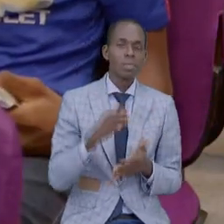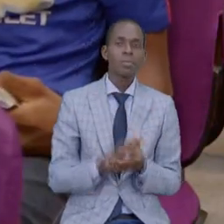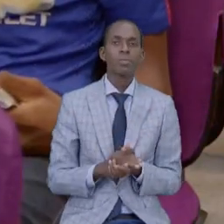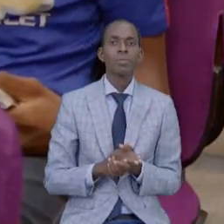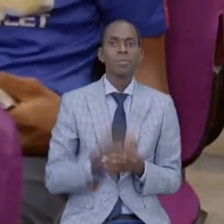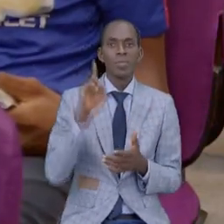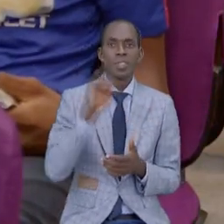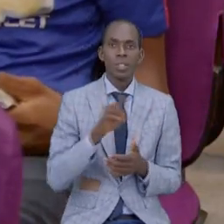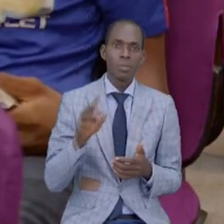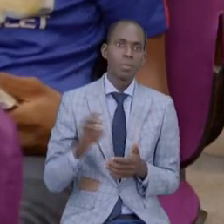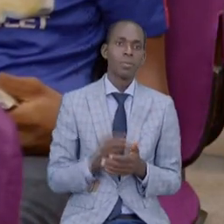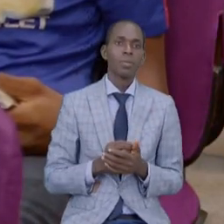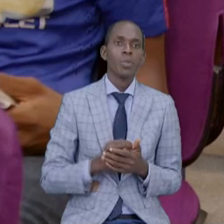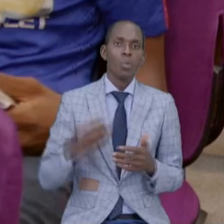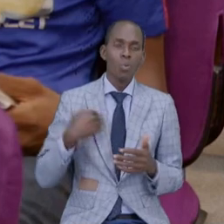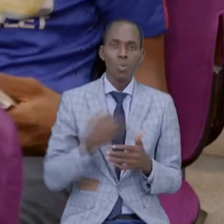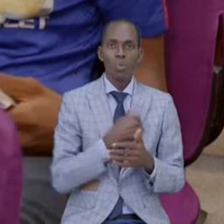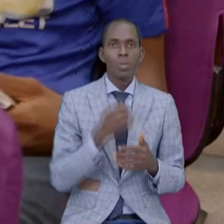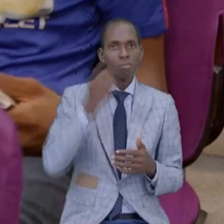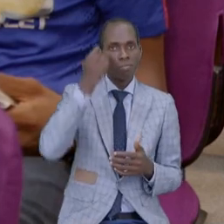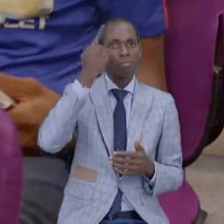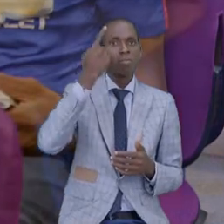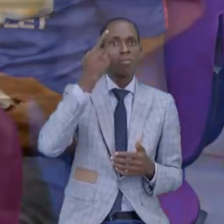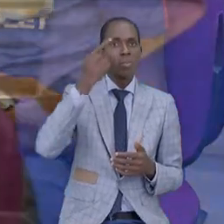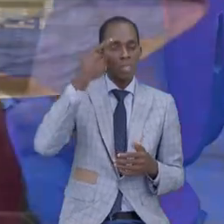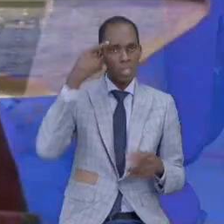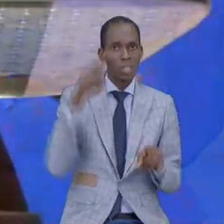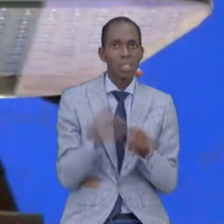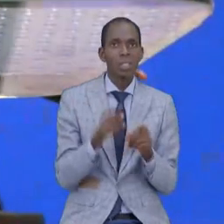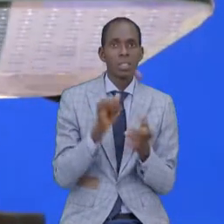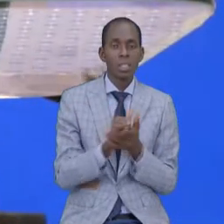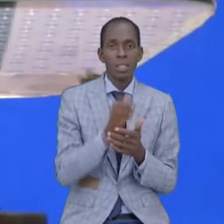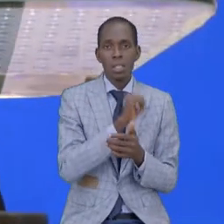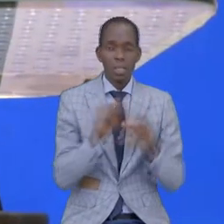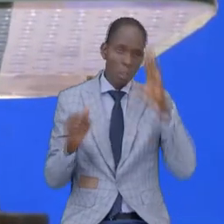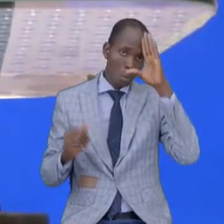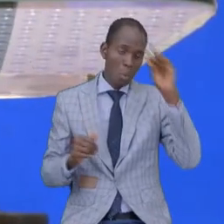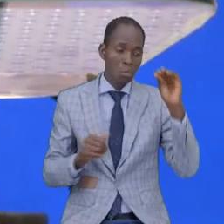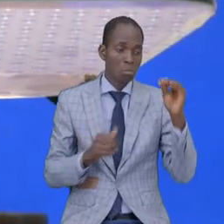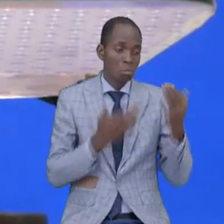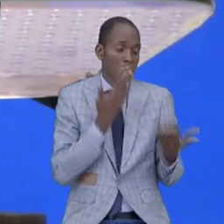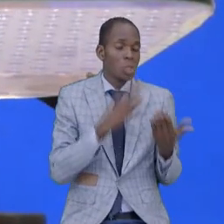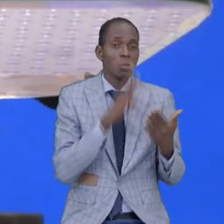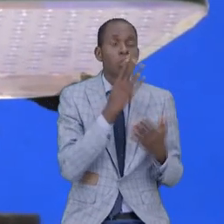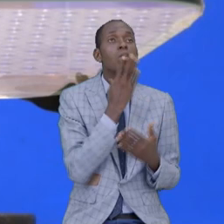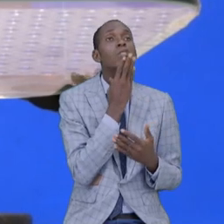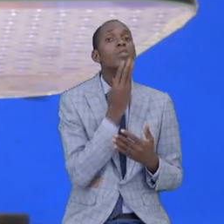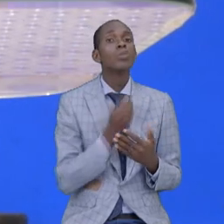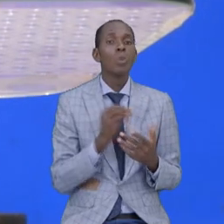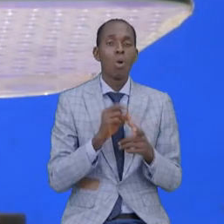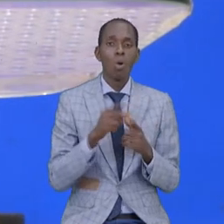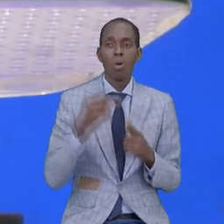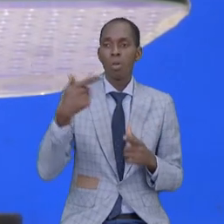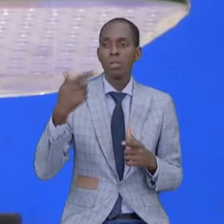therefore, we conclude that a man, whether the man is a Jew or a Gentile,